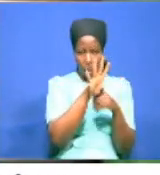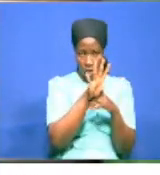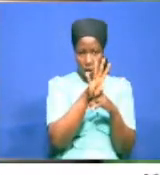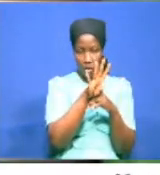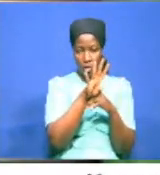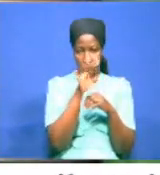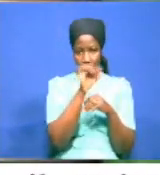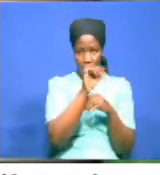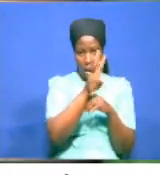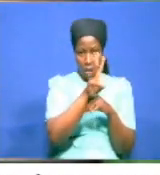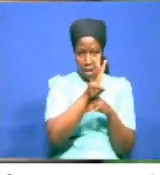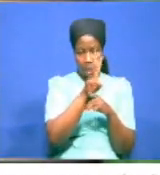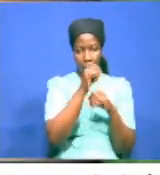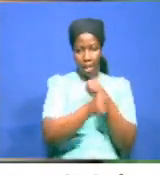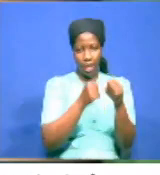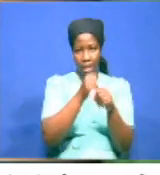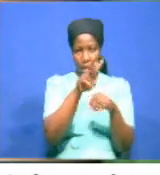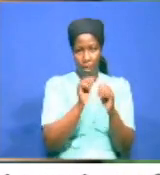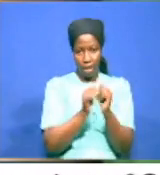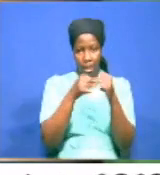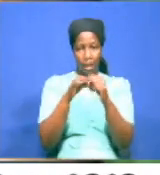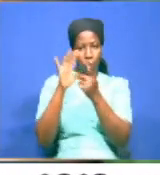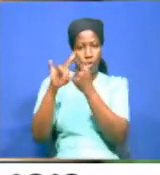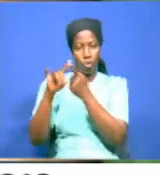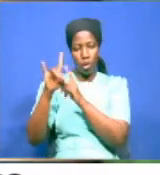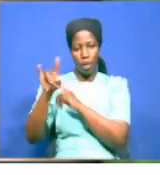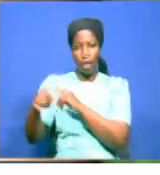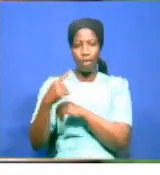374 gigawatts in 2018 to